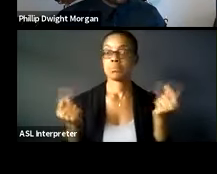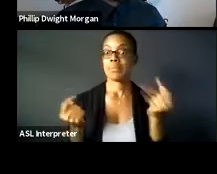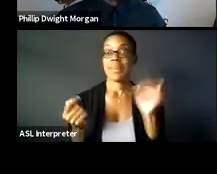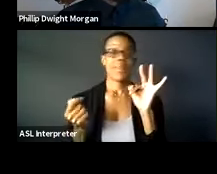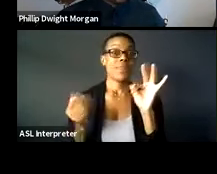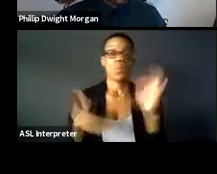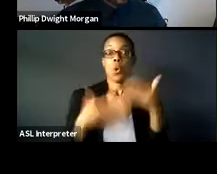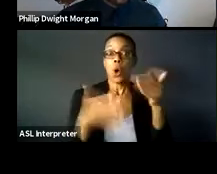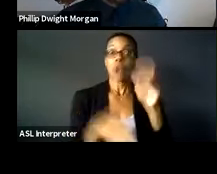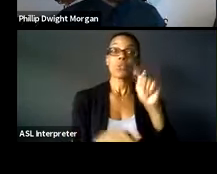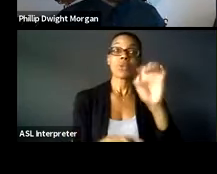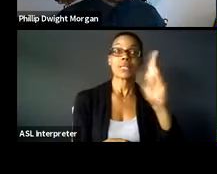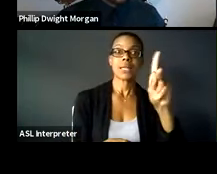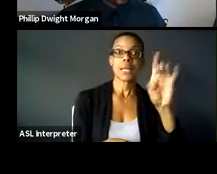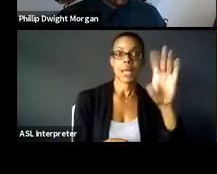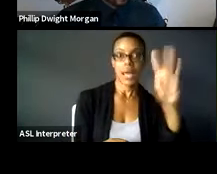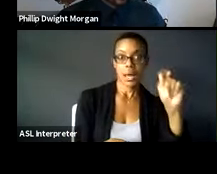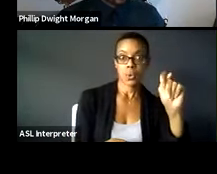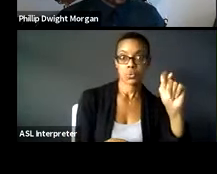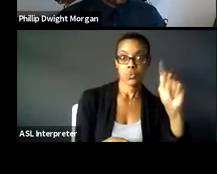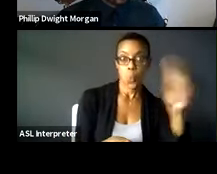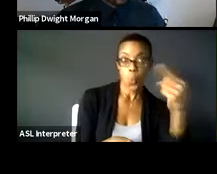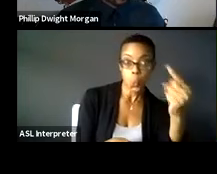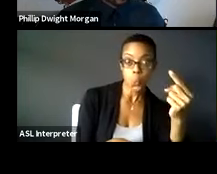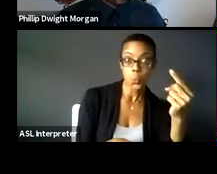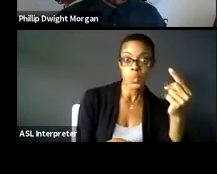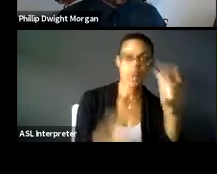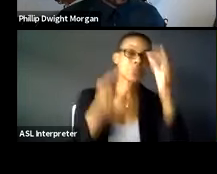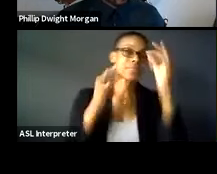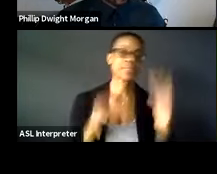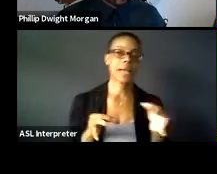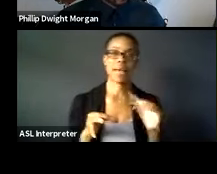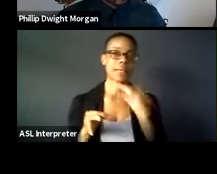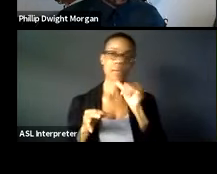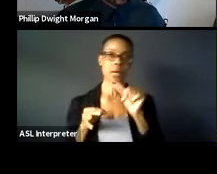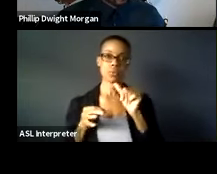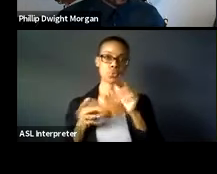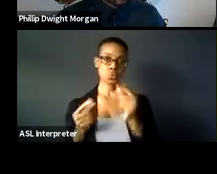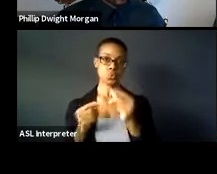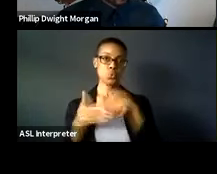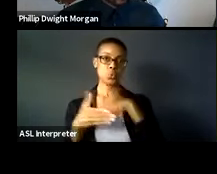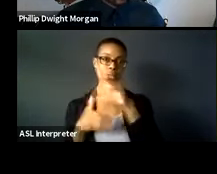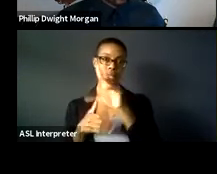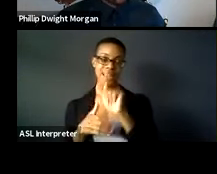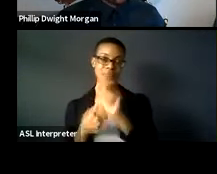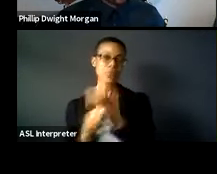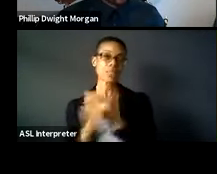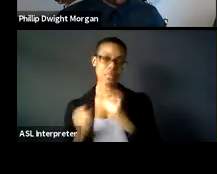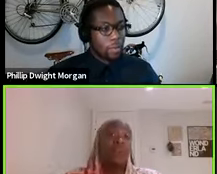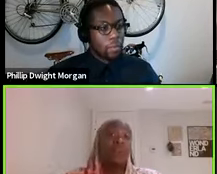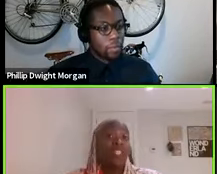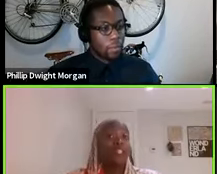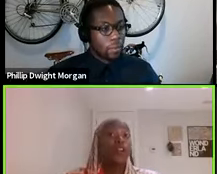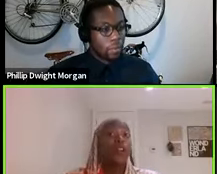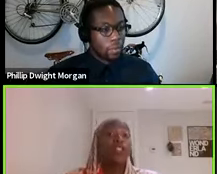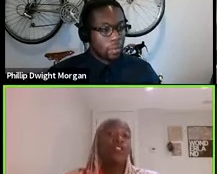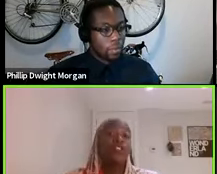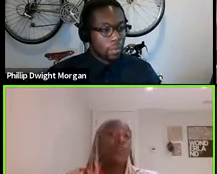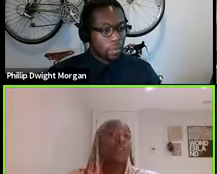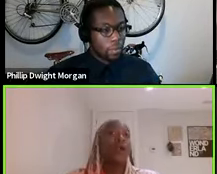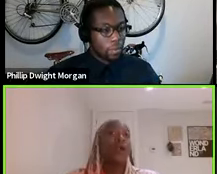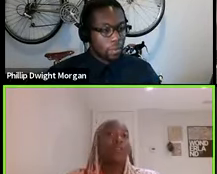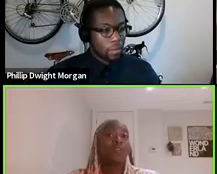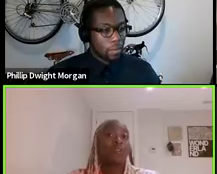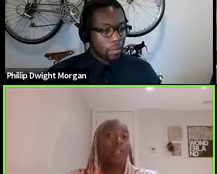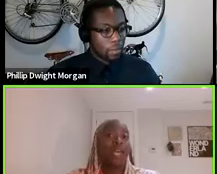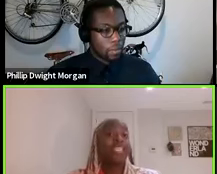takeout? Because we chose not to do that from the beginning for the safety of ourselves and our staff. We had a conversation in early June